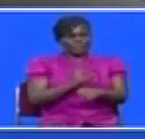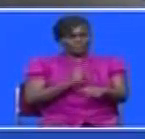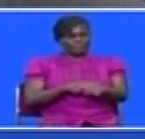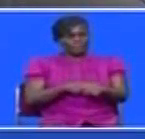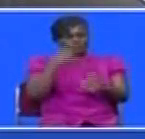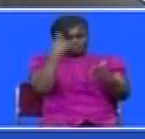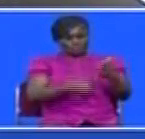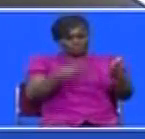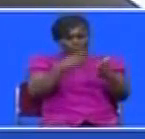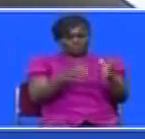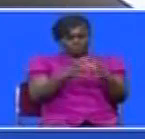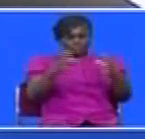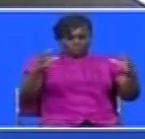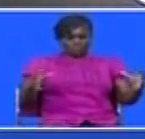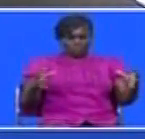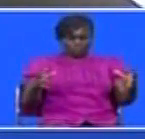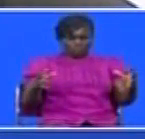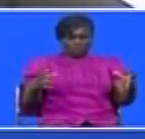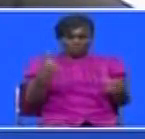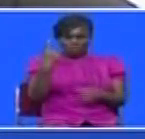revenues grew by